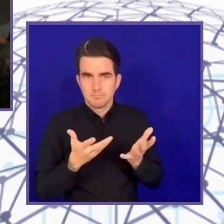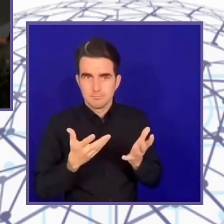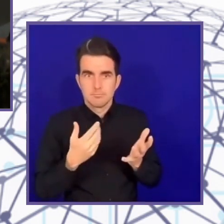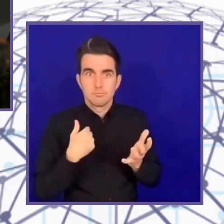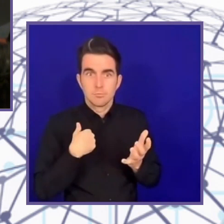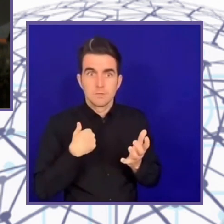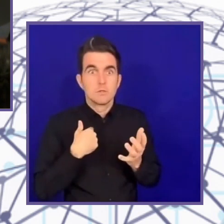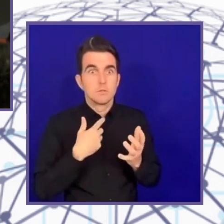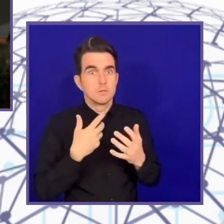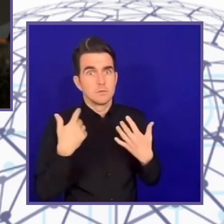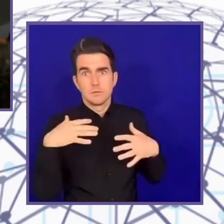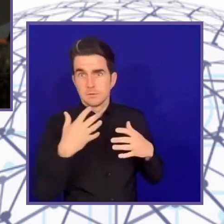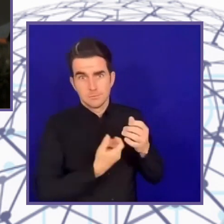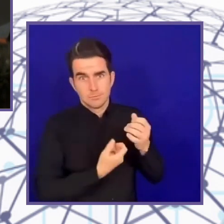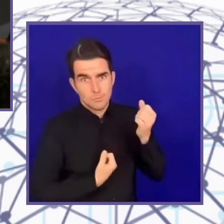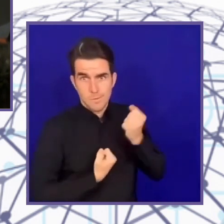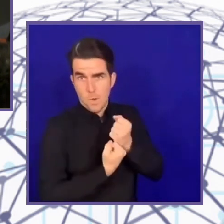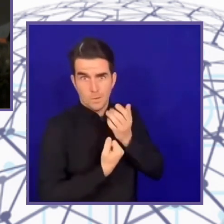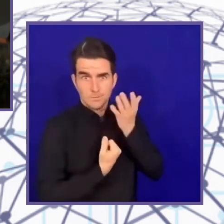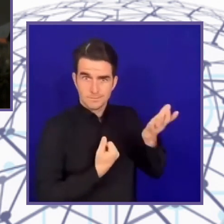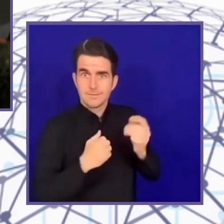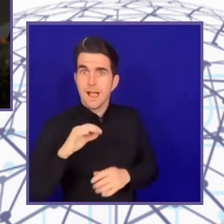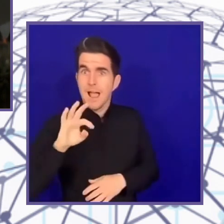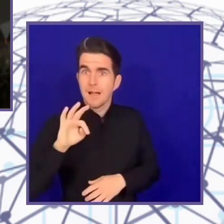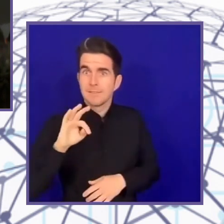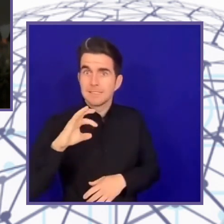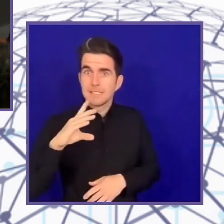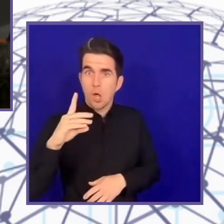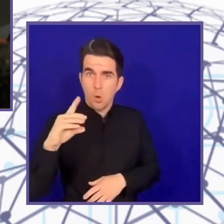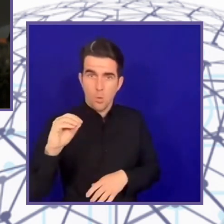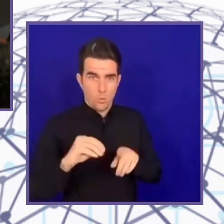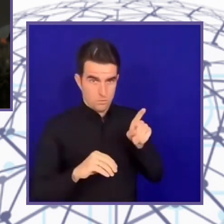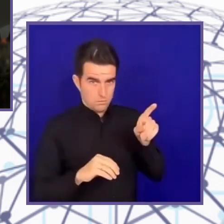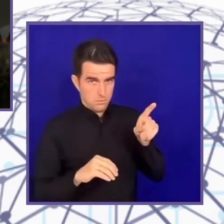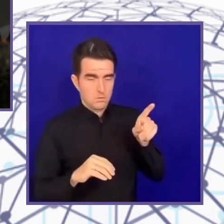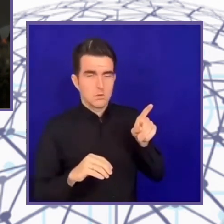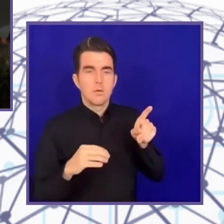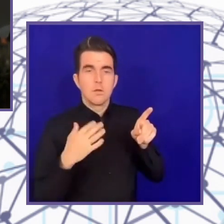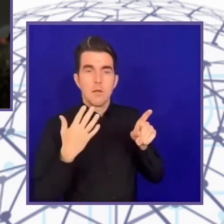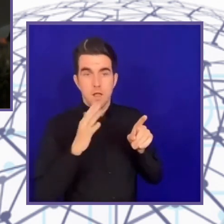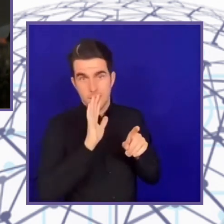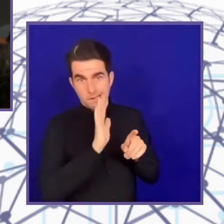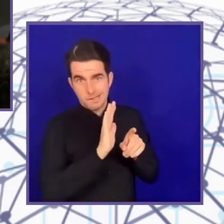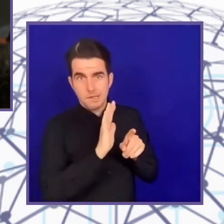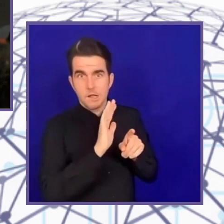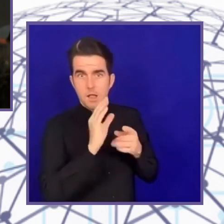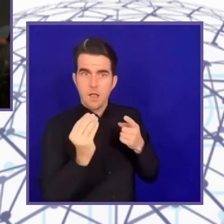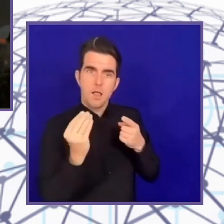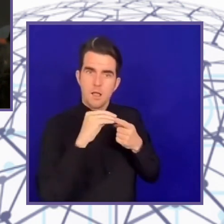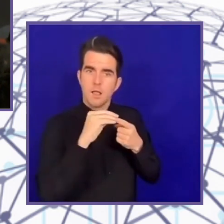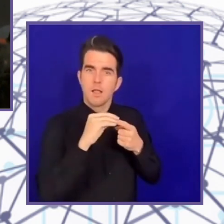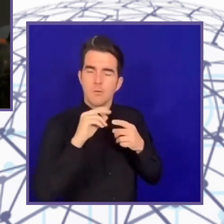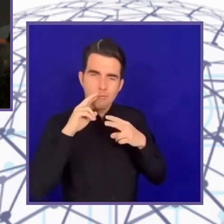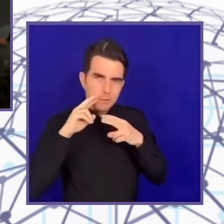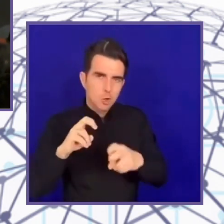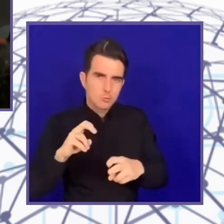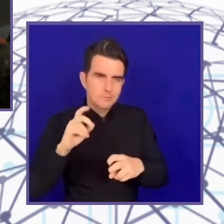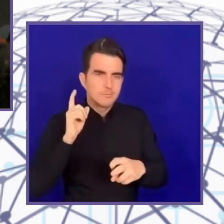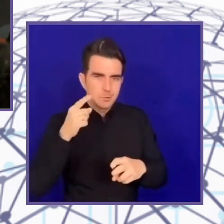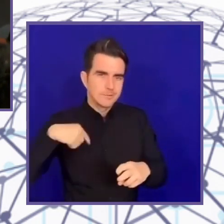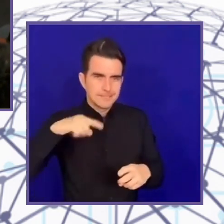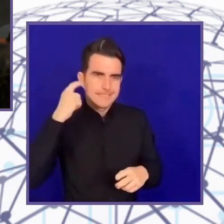of research must be taken into consideration so that it stands out in the support that we are receiving. So